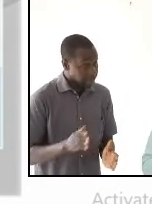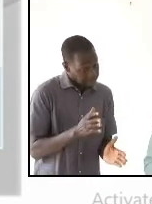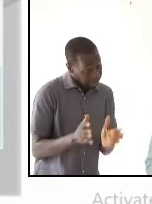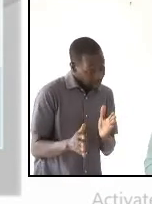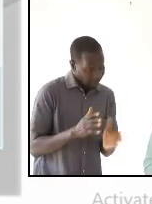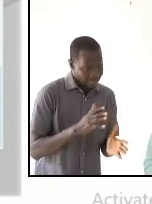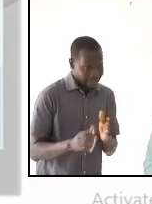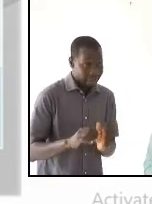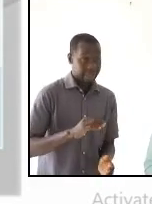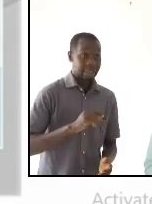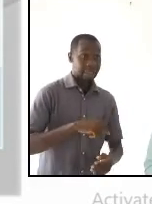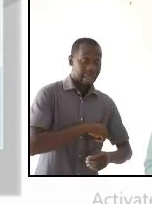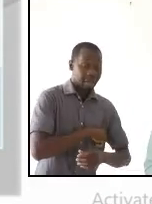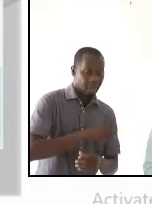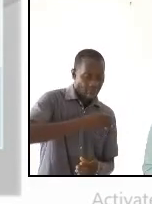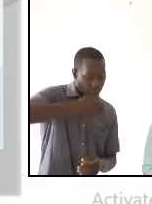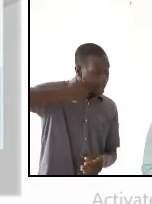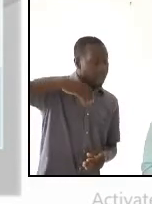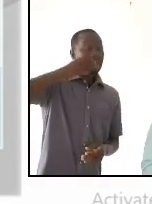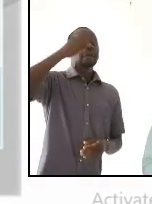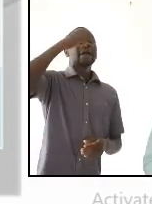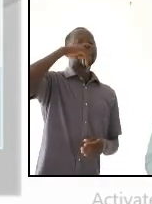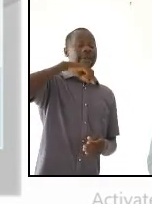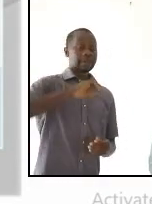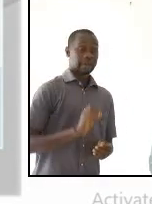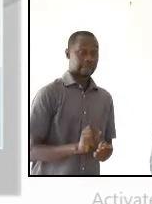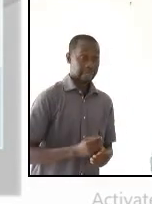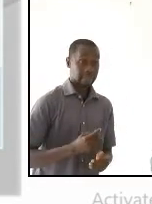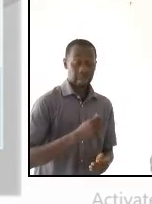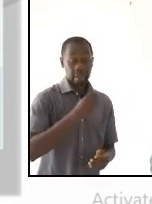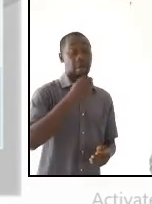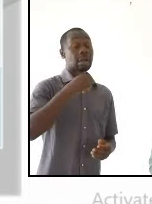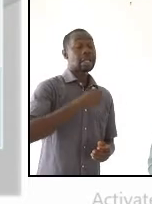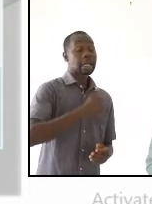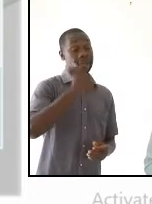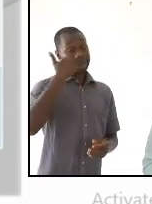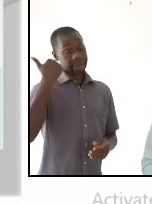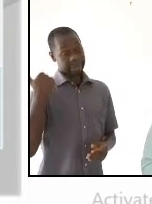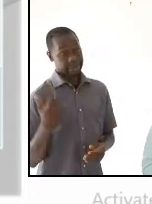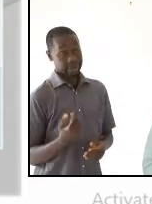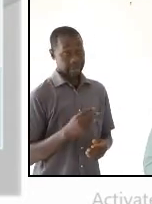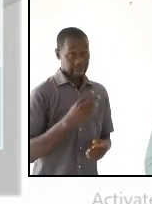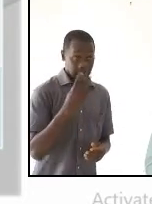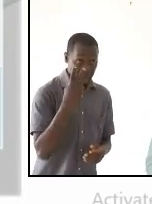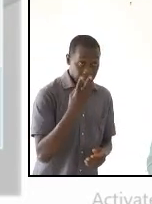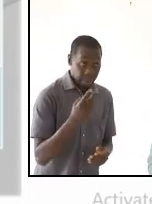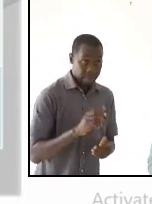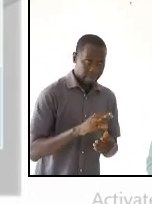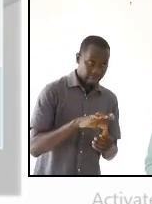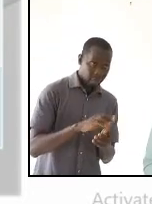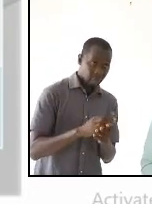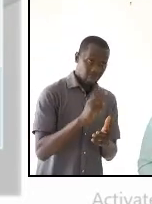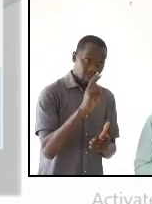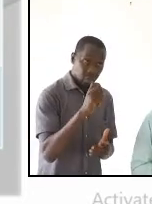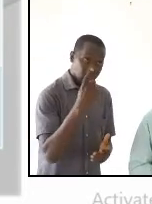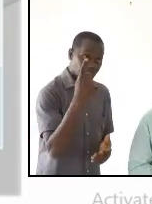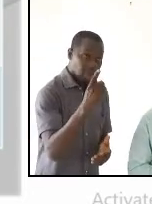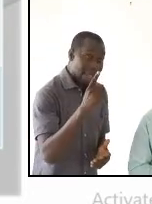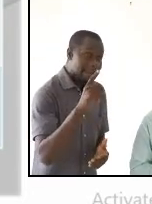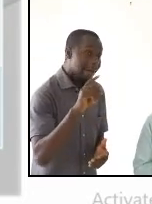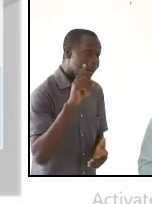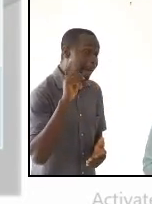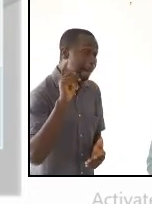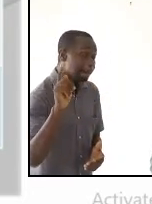looking at the temperature of the air that we inhale and exhale. So inhaled air, let's look at the amount of oxygen is about